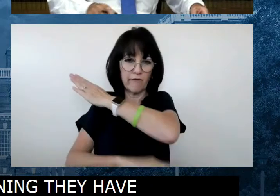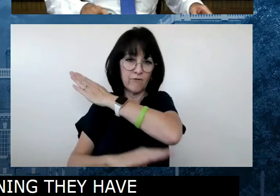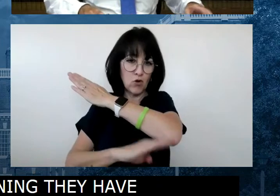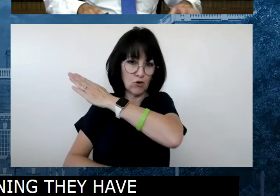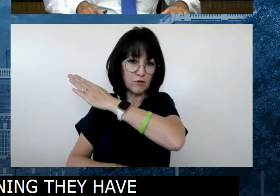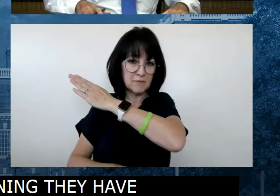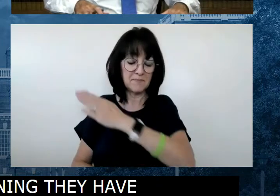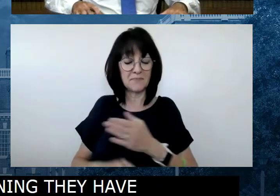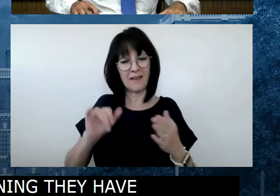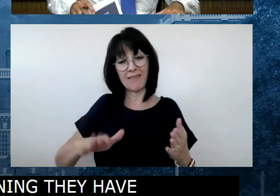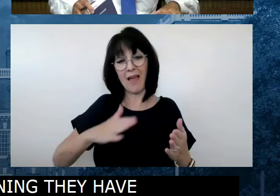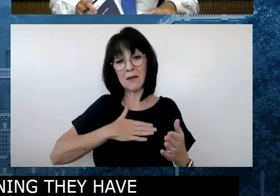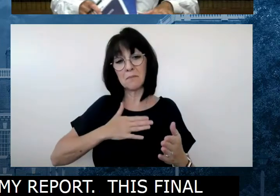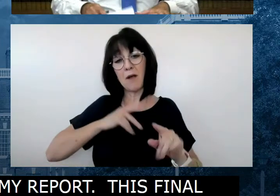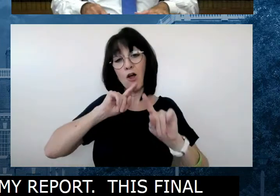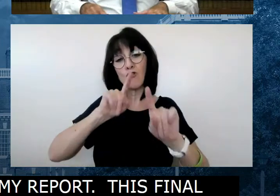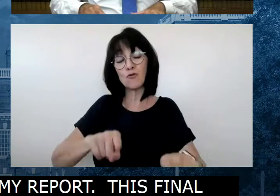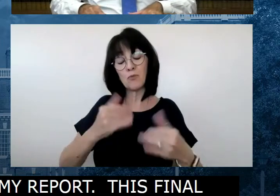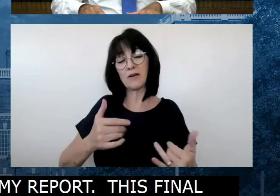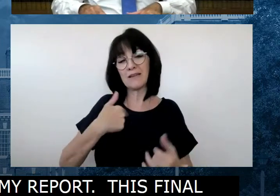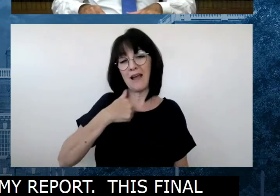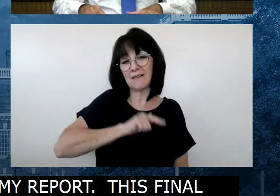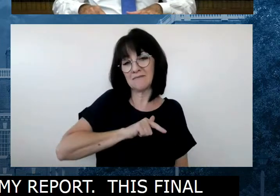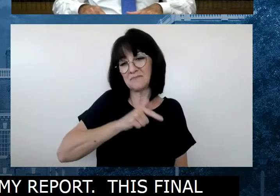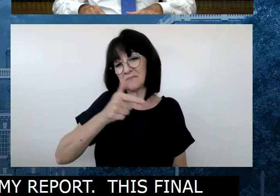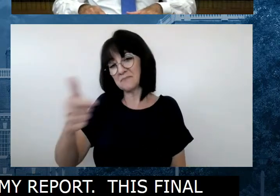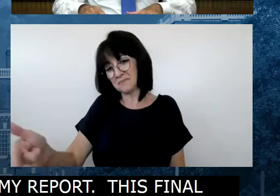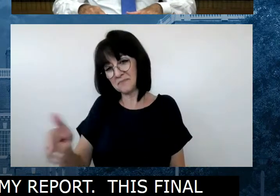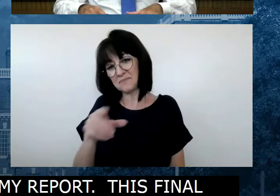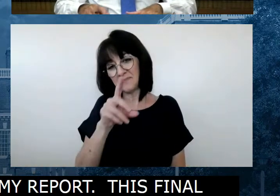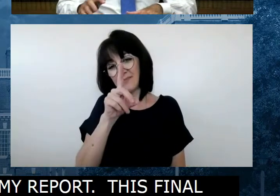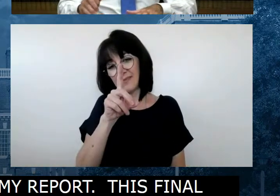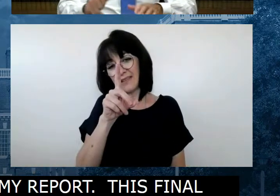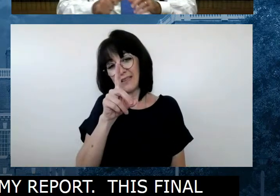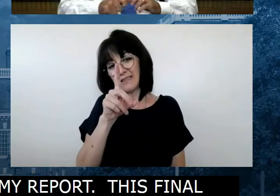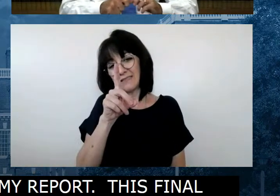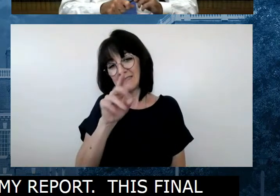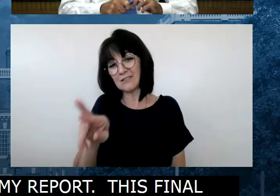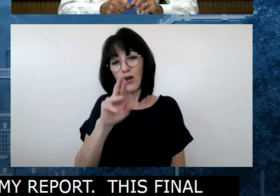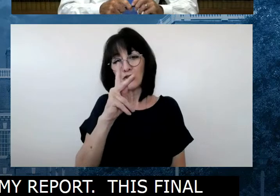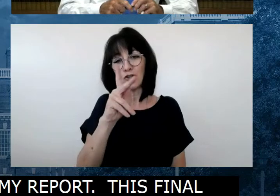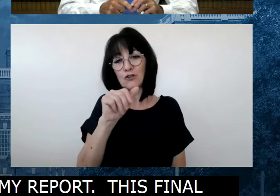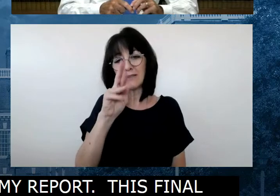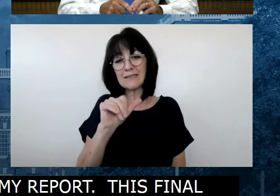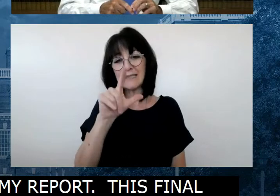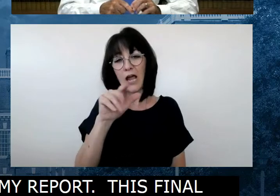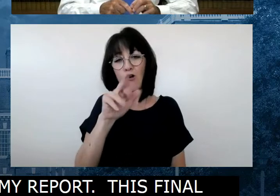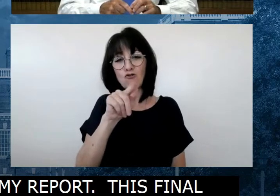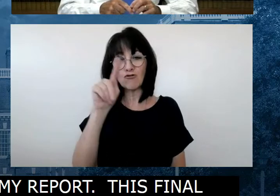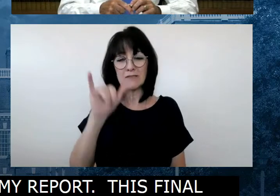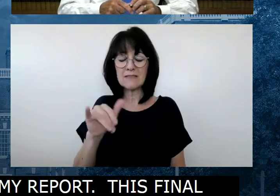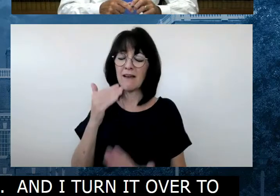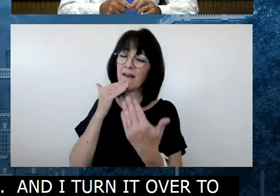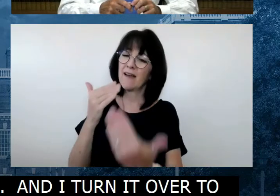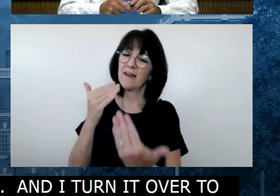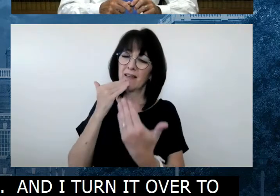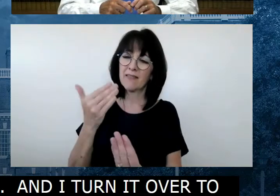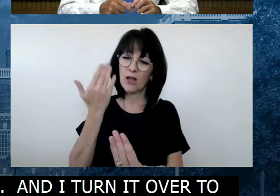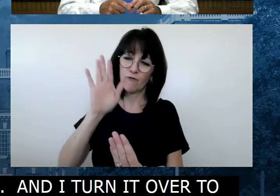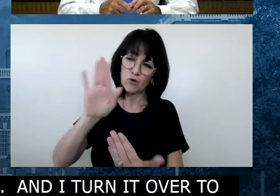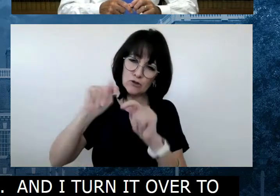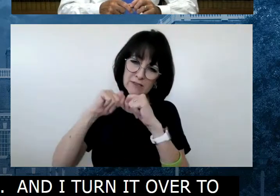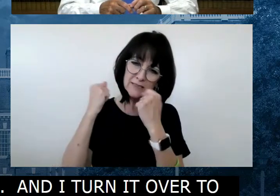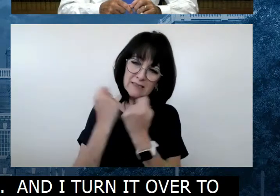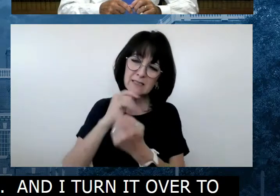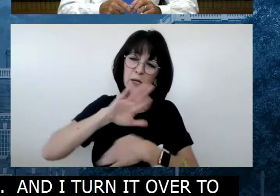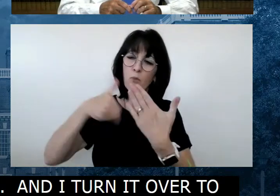turn it over to Dr. Carol Rattay. Thank her and her team for all their work over this last 15-month